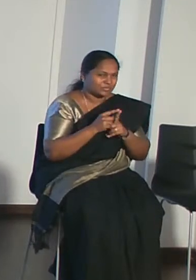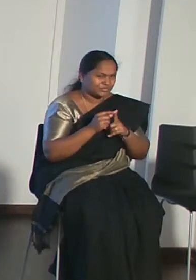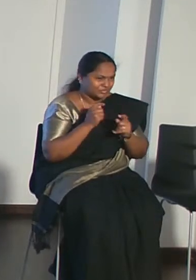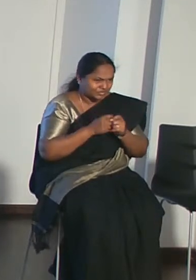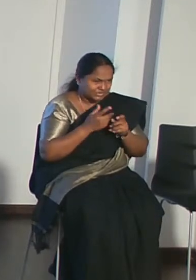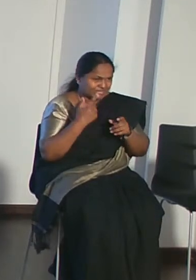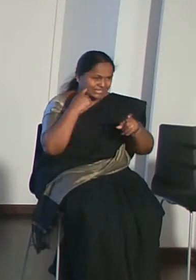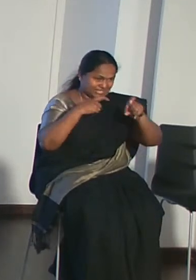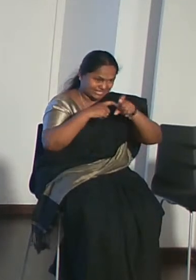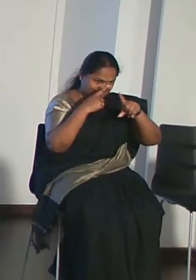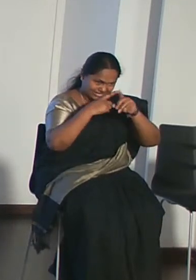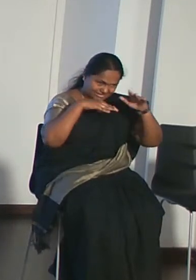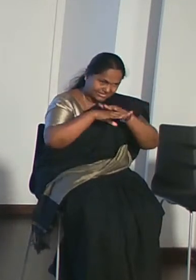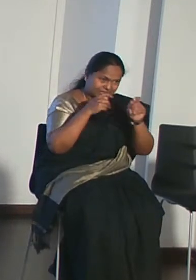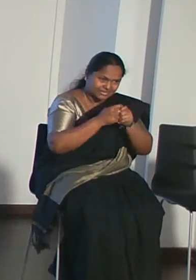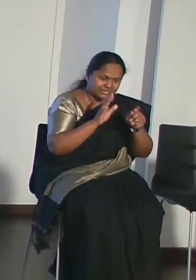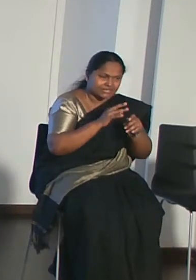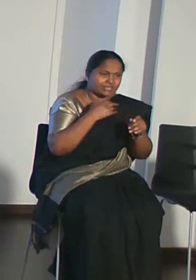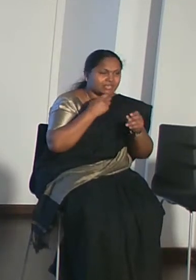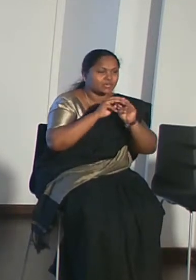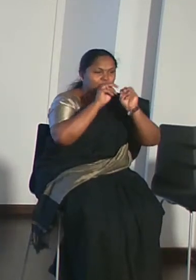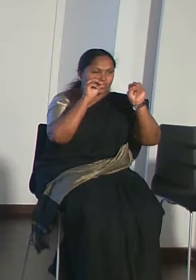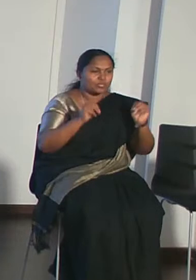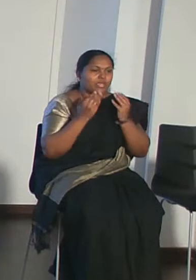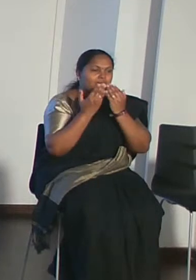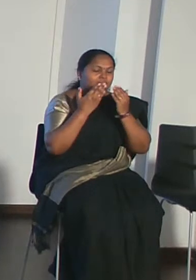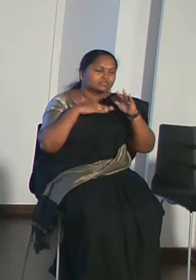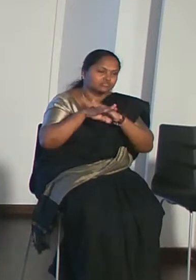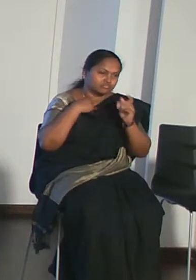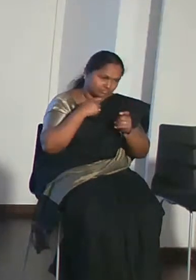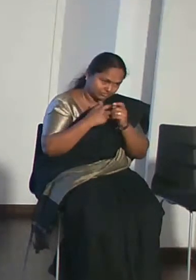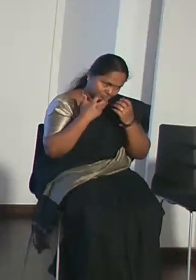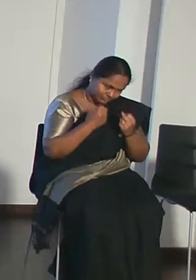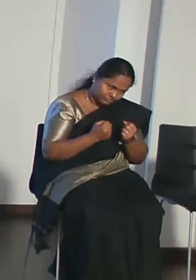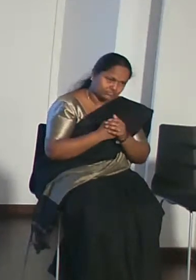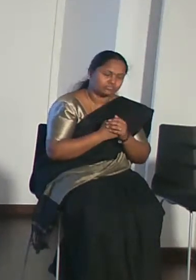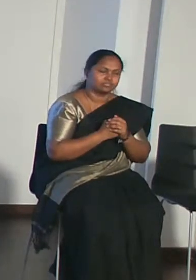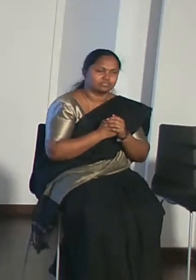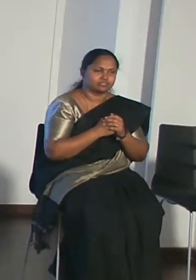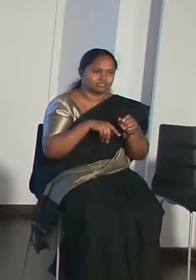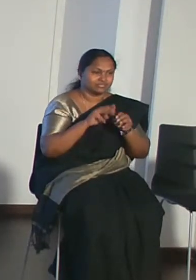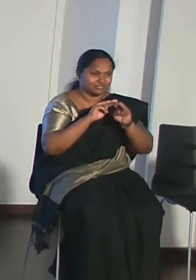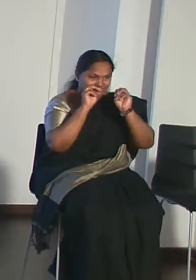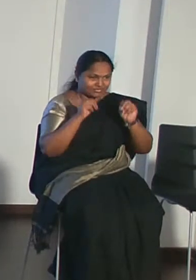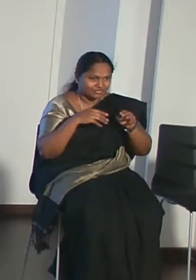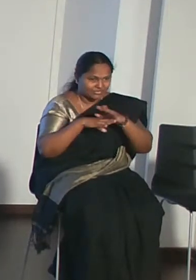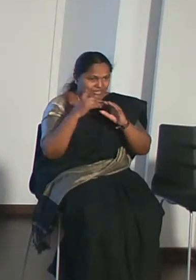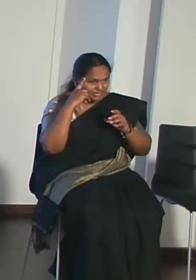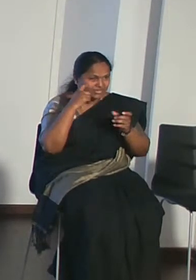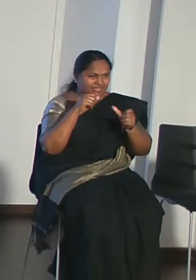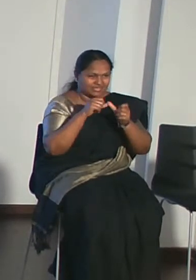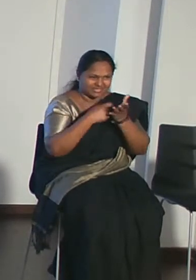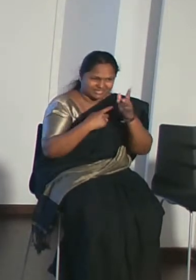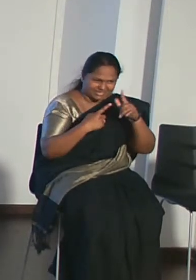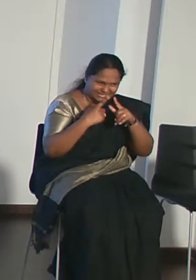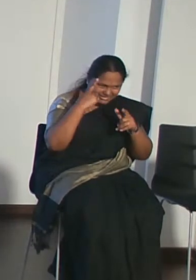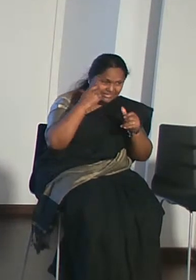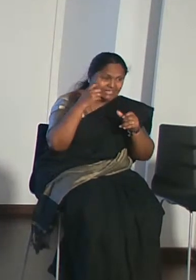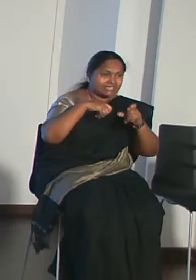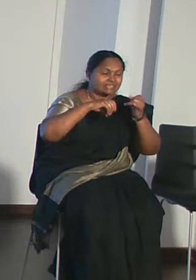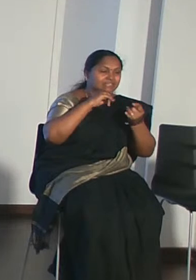an exhibition maker. I work in museum education. And at the Museum of Modern and Contemporary Art Sri